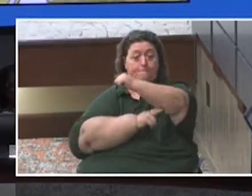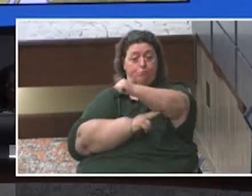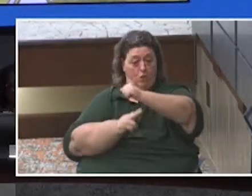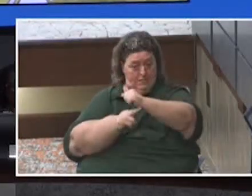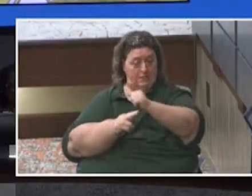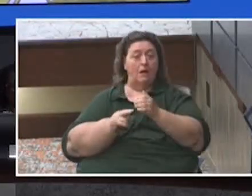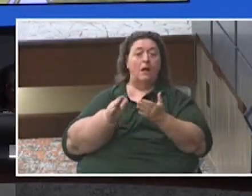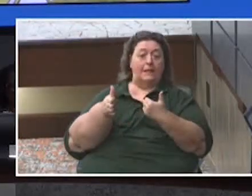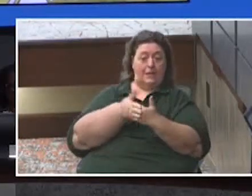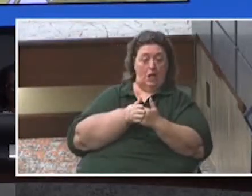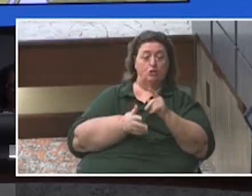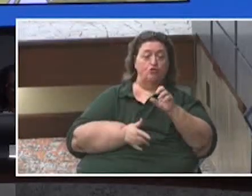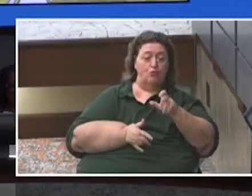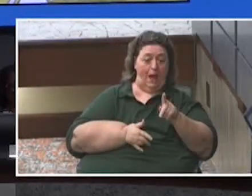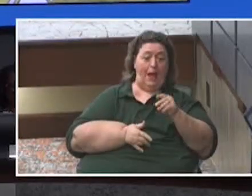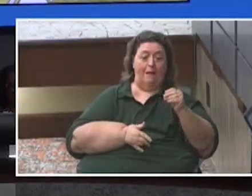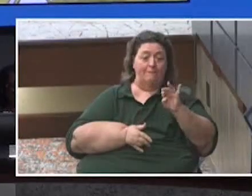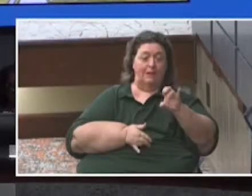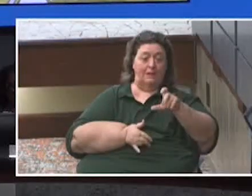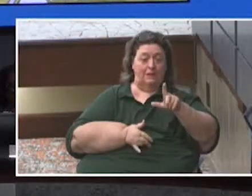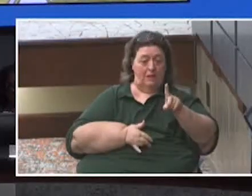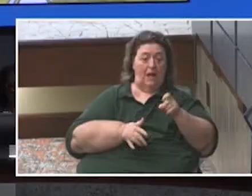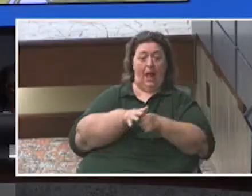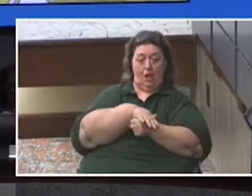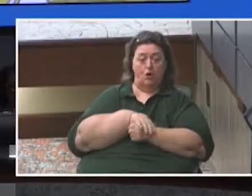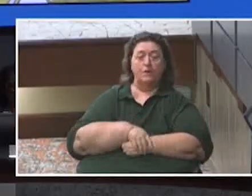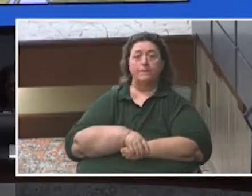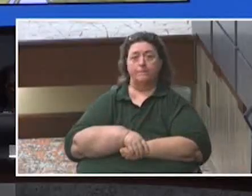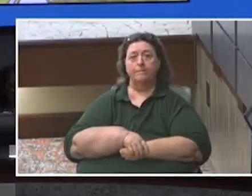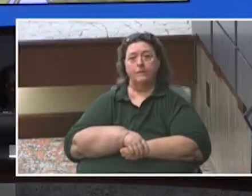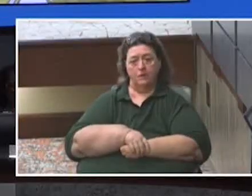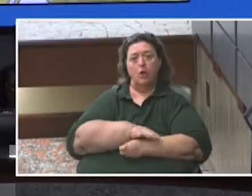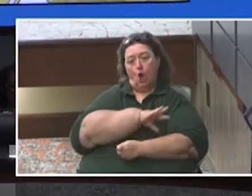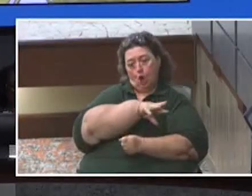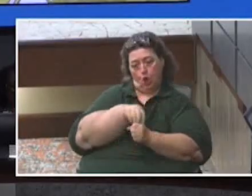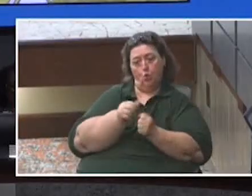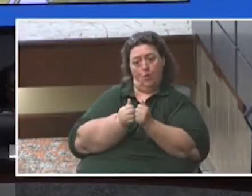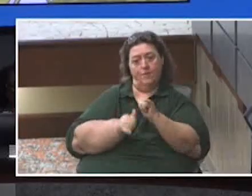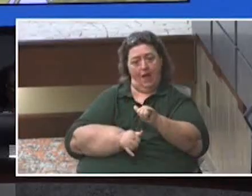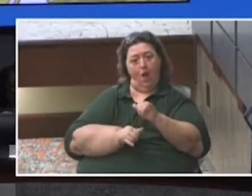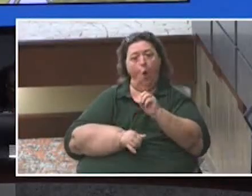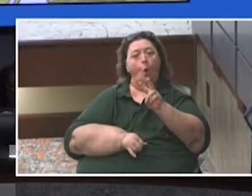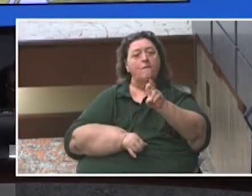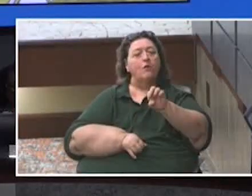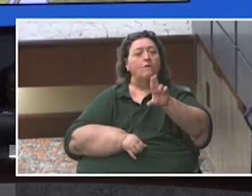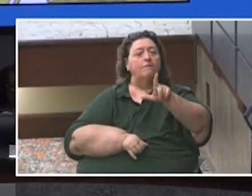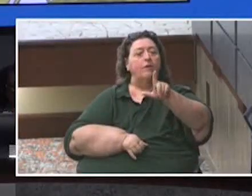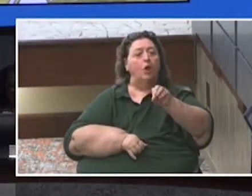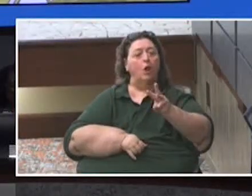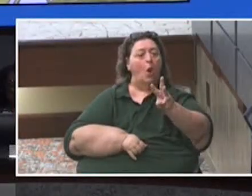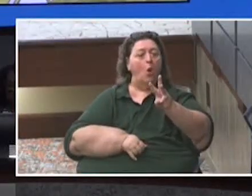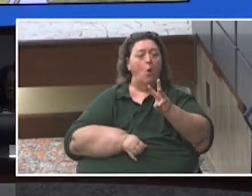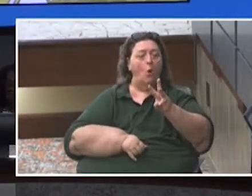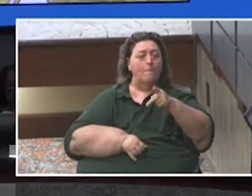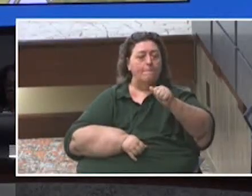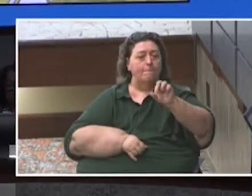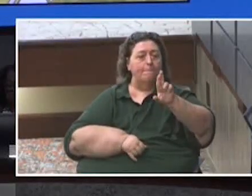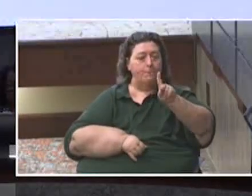and field complex and really tap into that overflow parking on that side of the park as well.